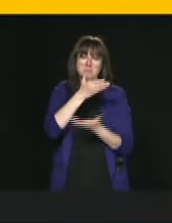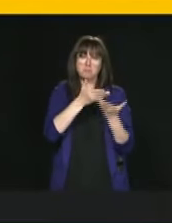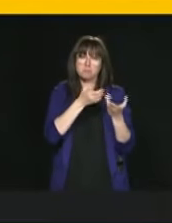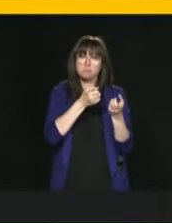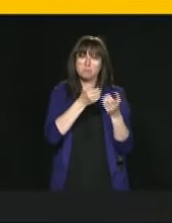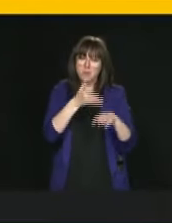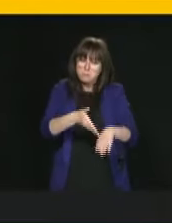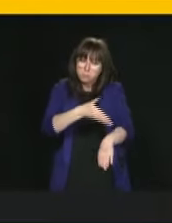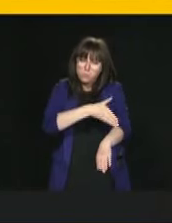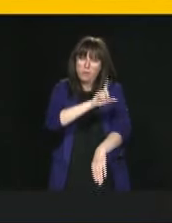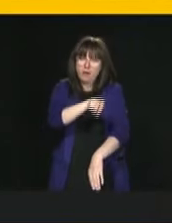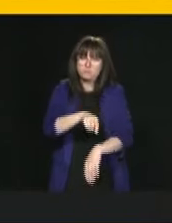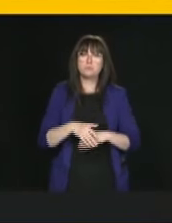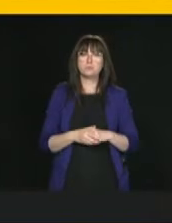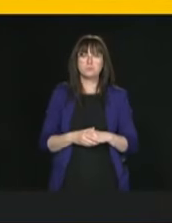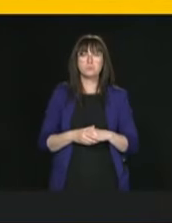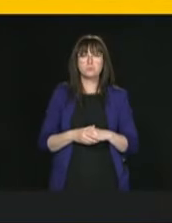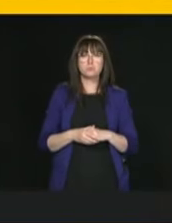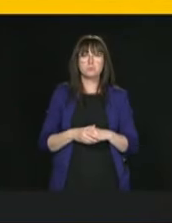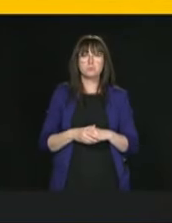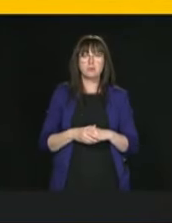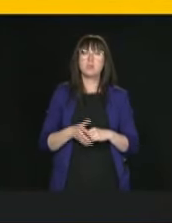big societal